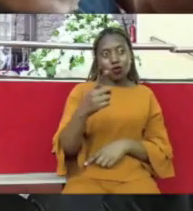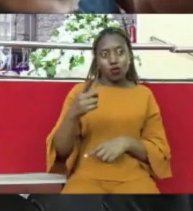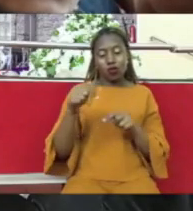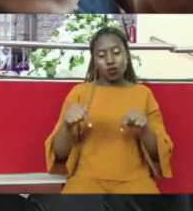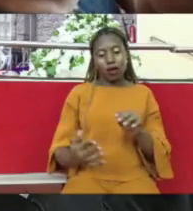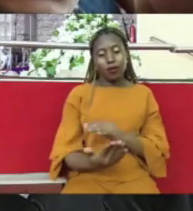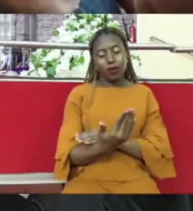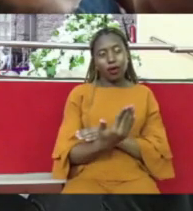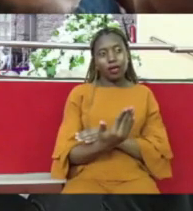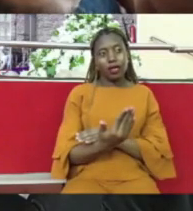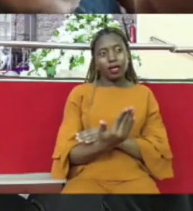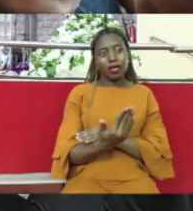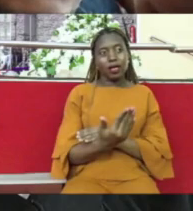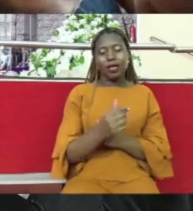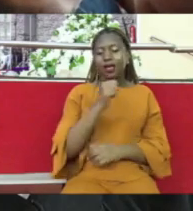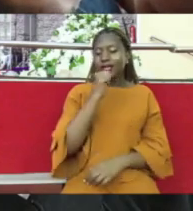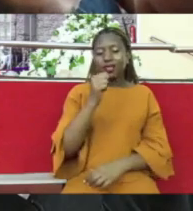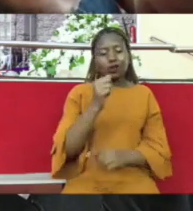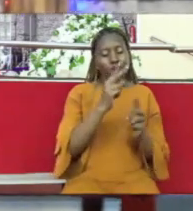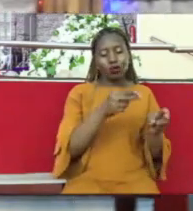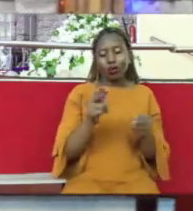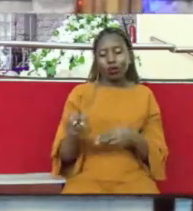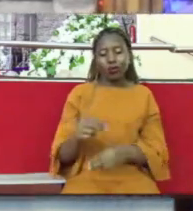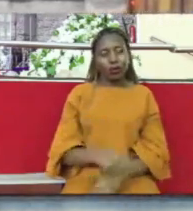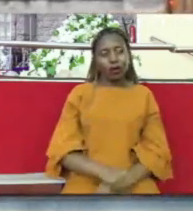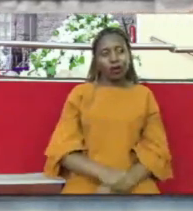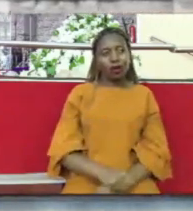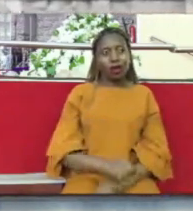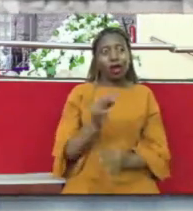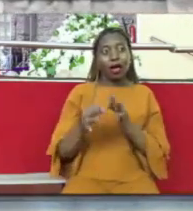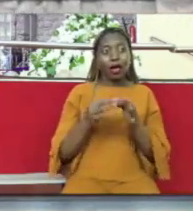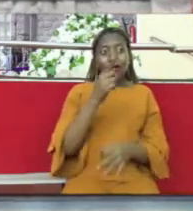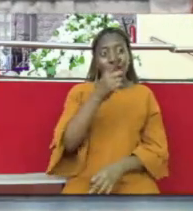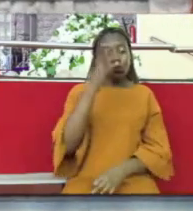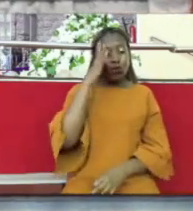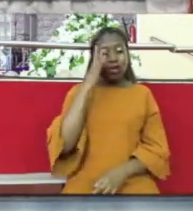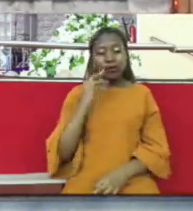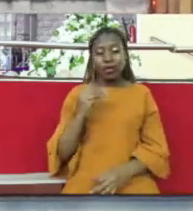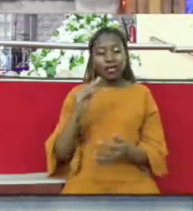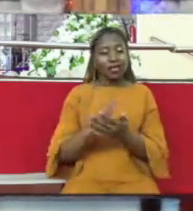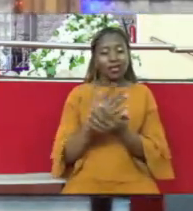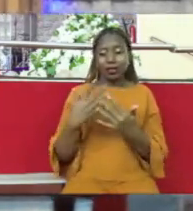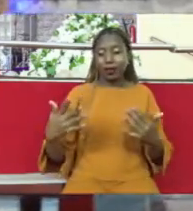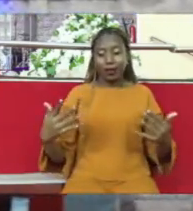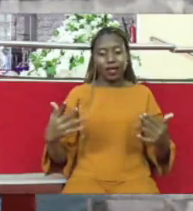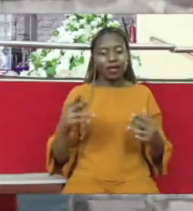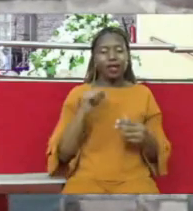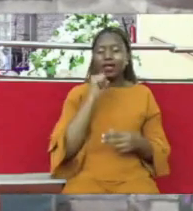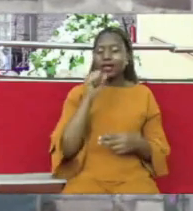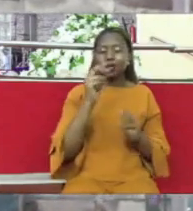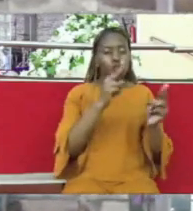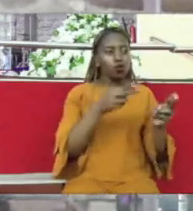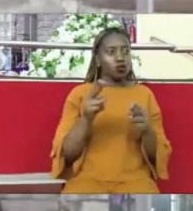nikwambie asubuhi ya leo, that it is not normal. Kwamba si kawaida. If you're going through something, it is not normal. Kama unapitia jambo fulani, si kawaida.